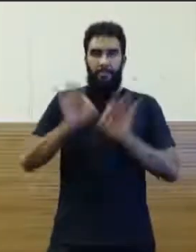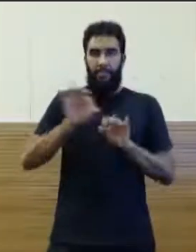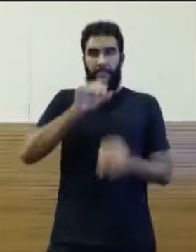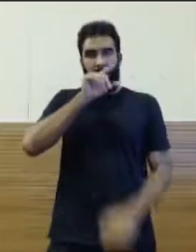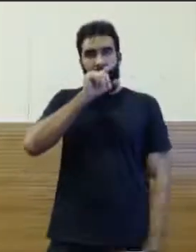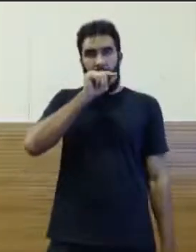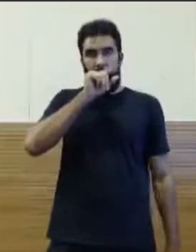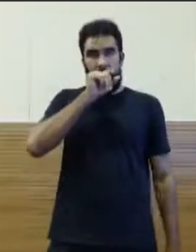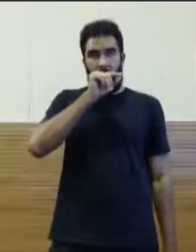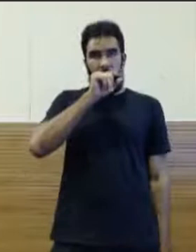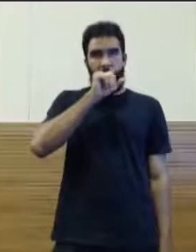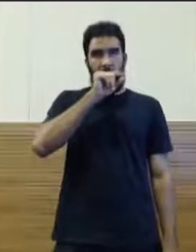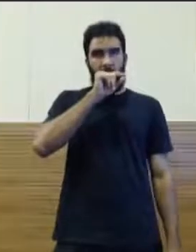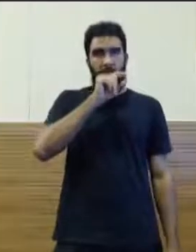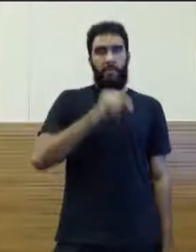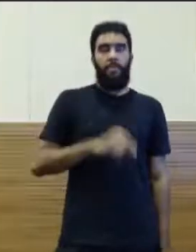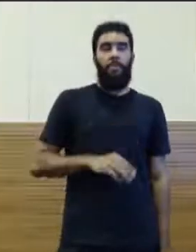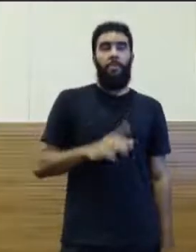we did the Twitter